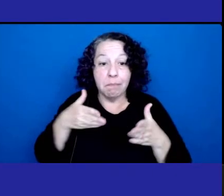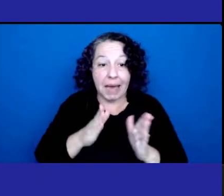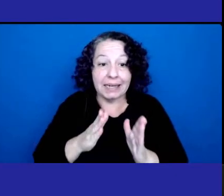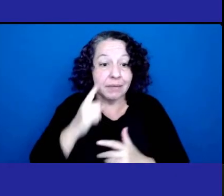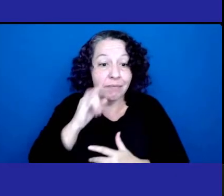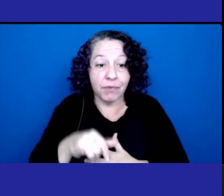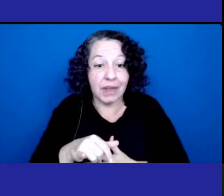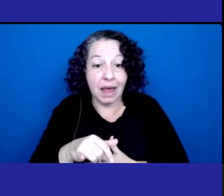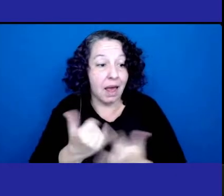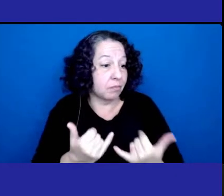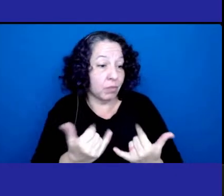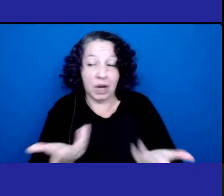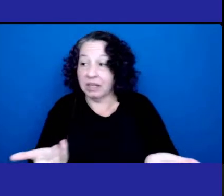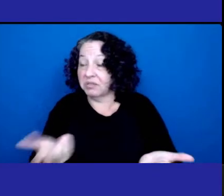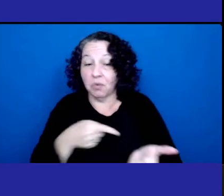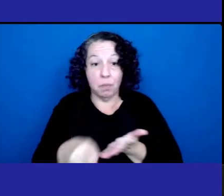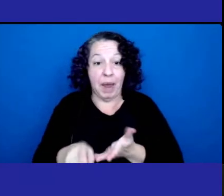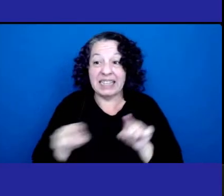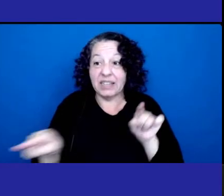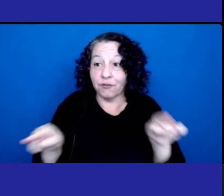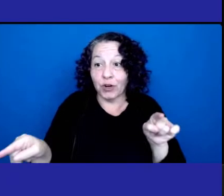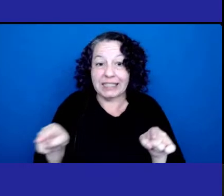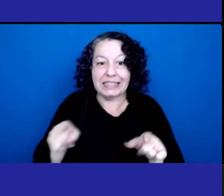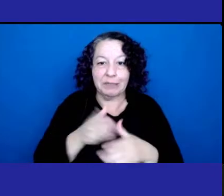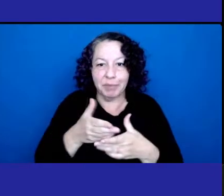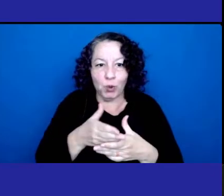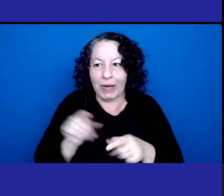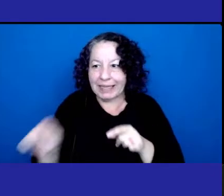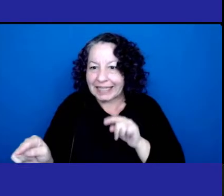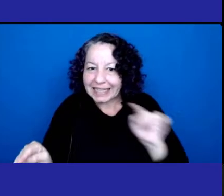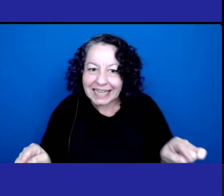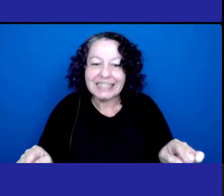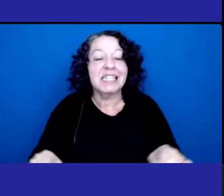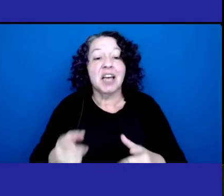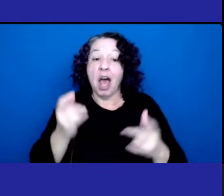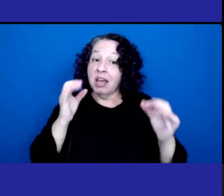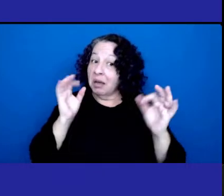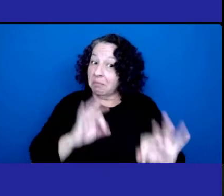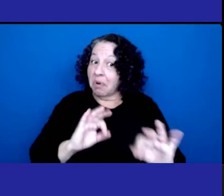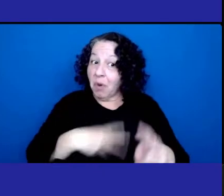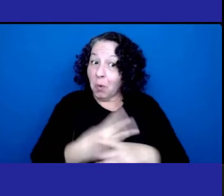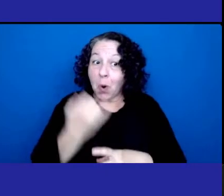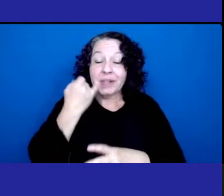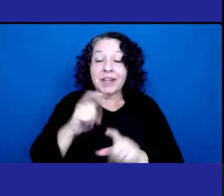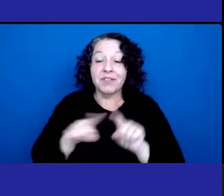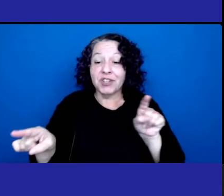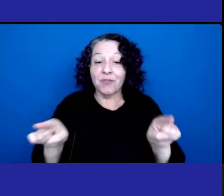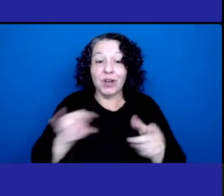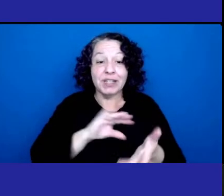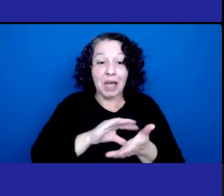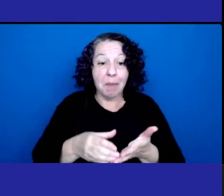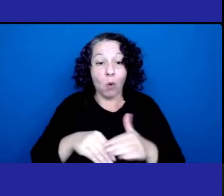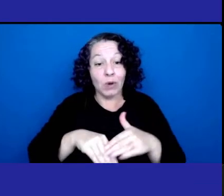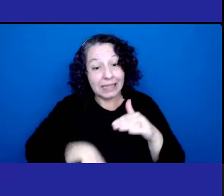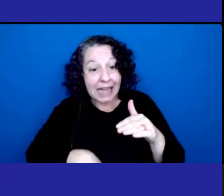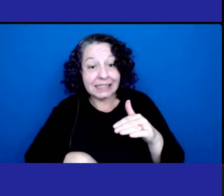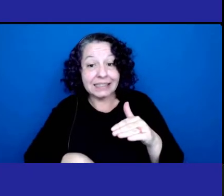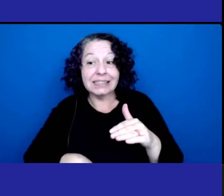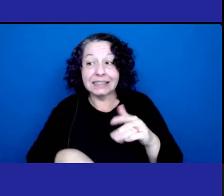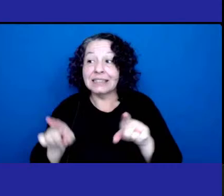and pay the difference. Now, ideally, if the difference was less, as Dr. Katz had said, that would be a better option for